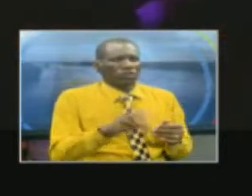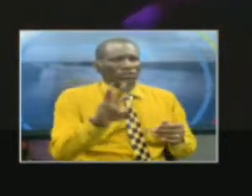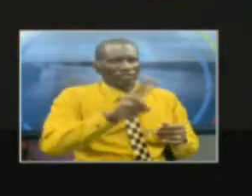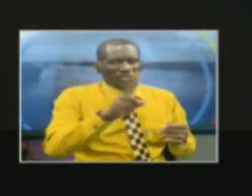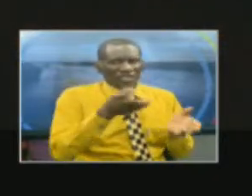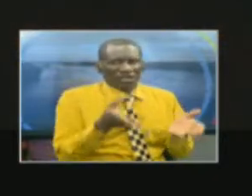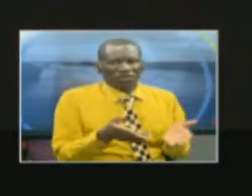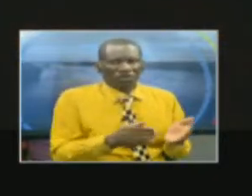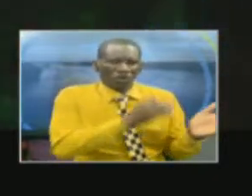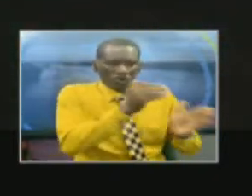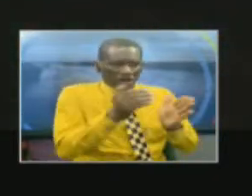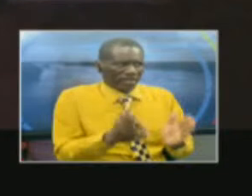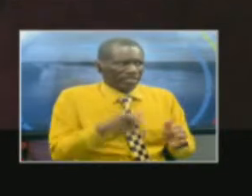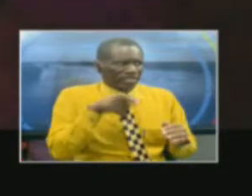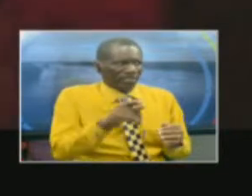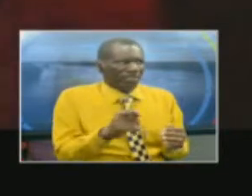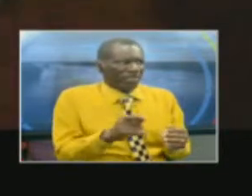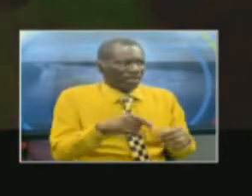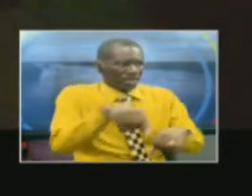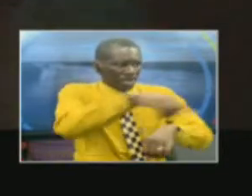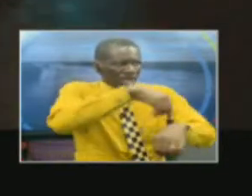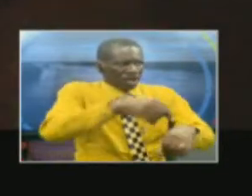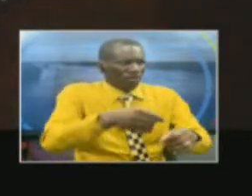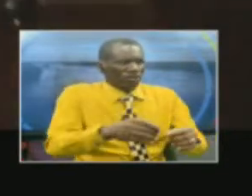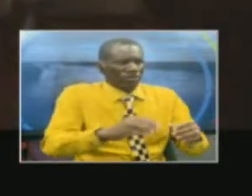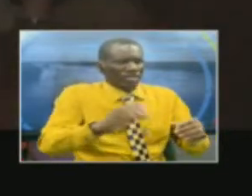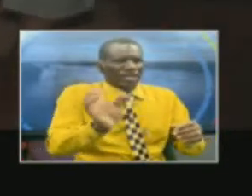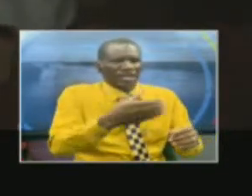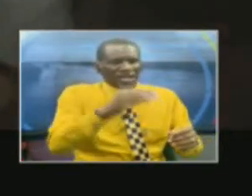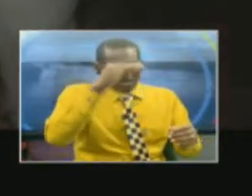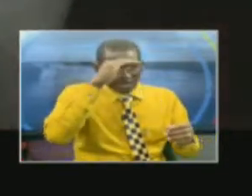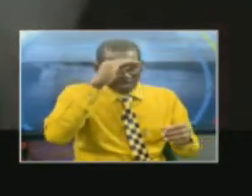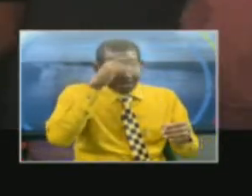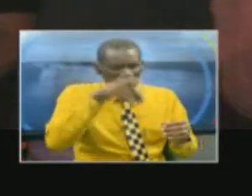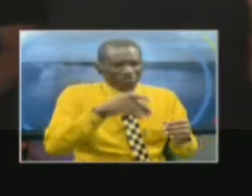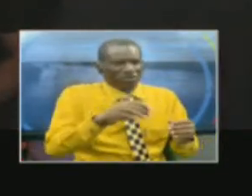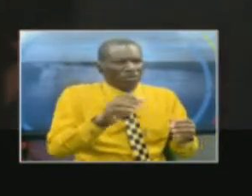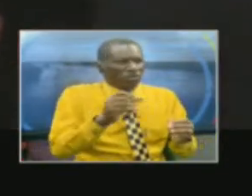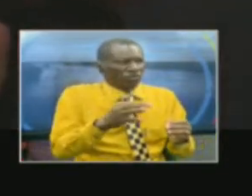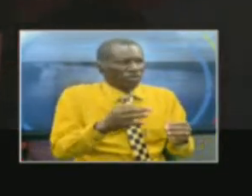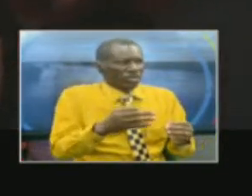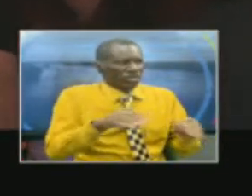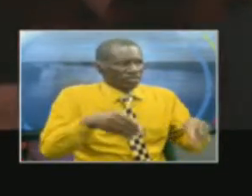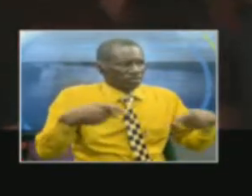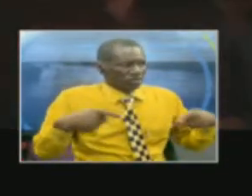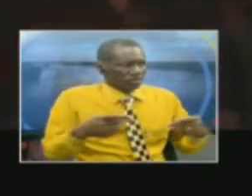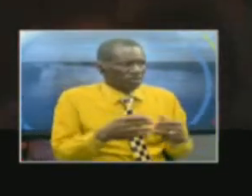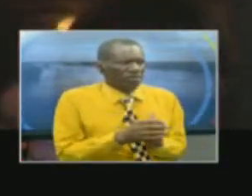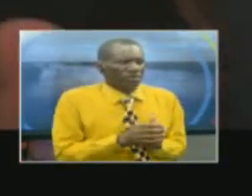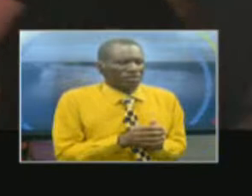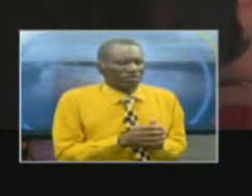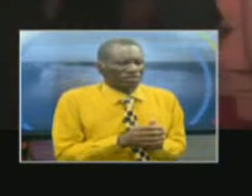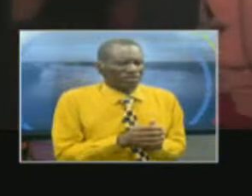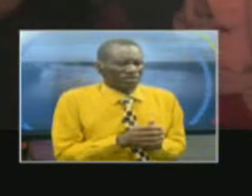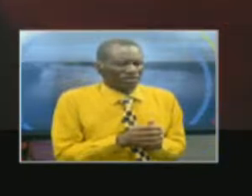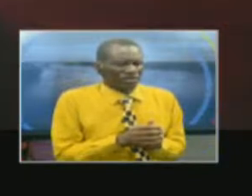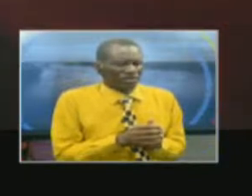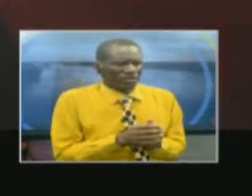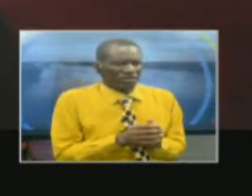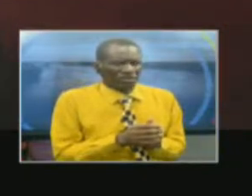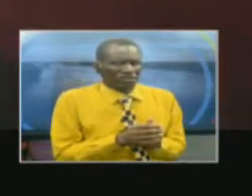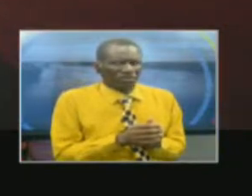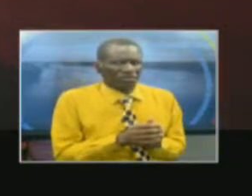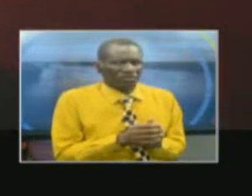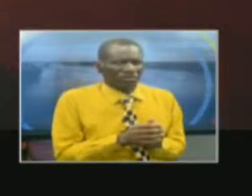organizers, adds they are on the dance floor, jumping all over the place, having fun, smiling. That's what's great about it. As